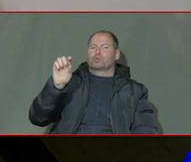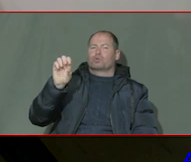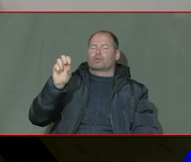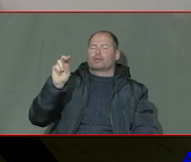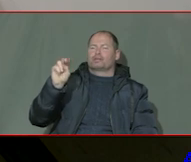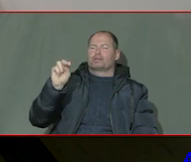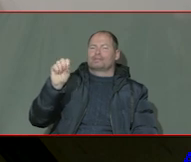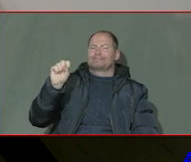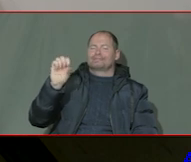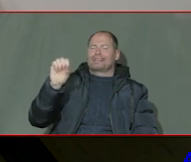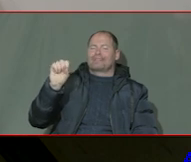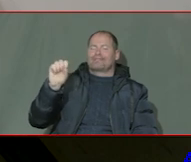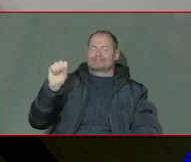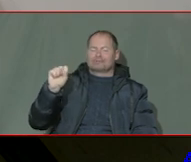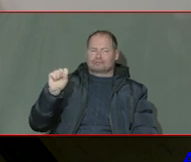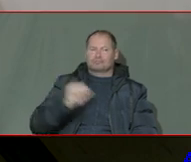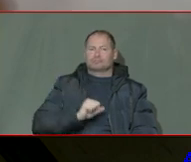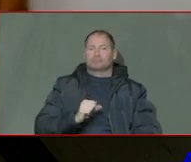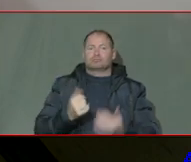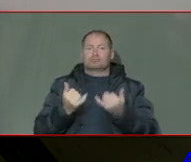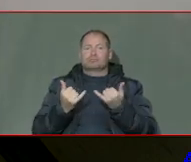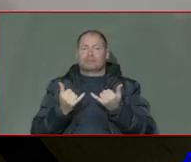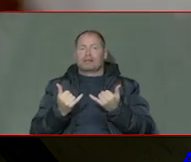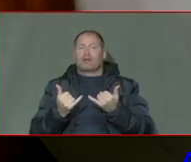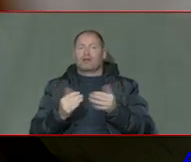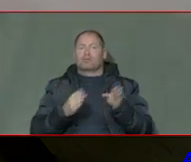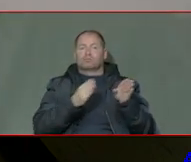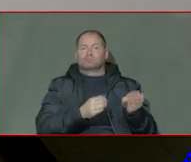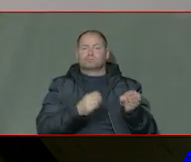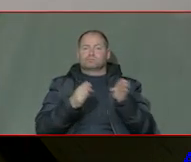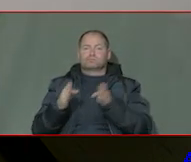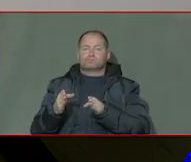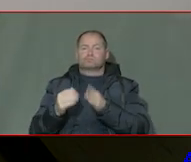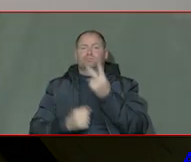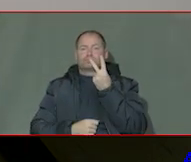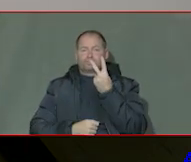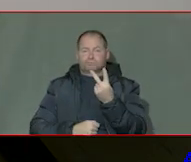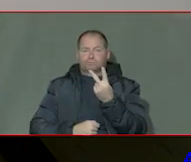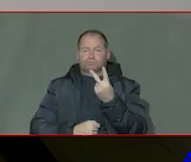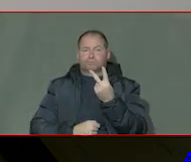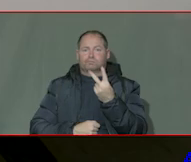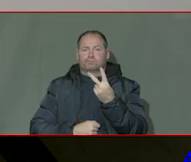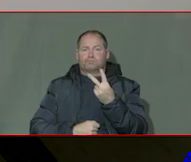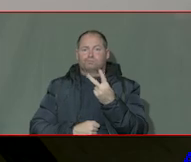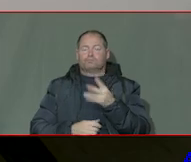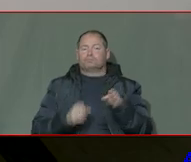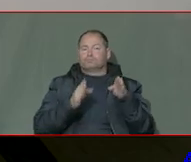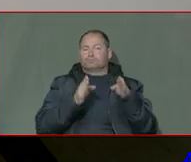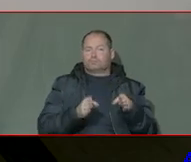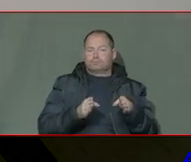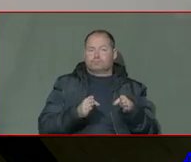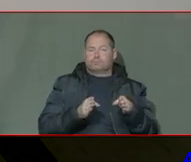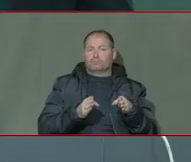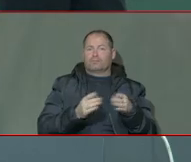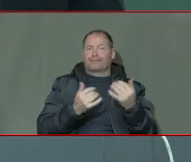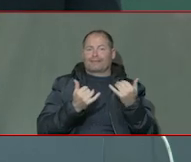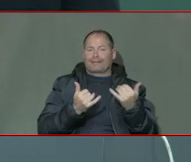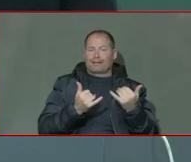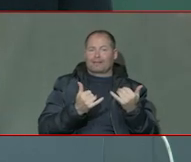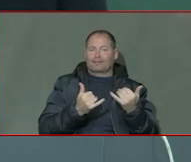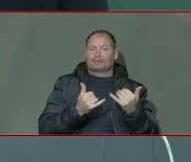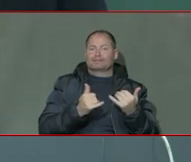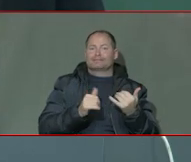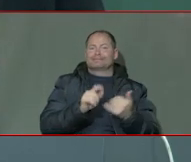synthesis, we must know that it has 2 stages. The stage of transcription and